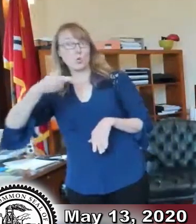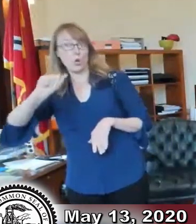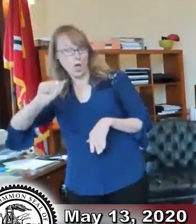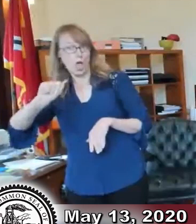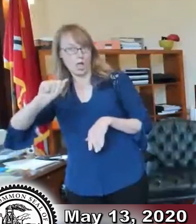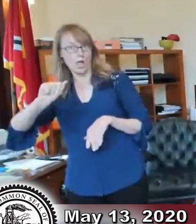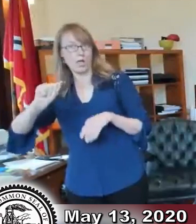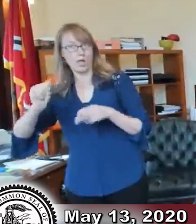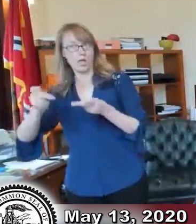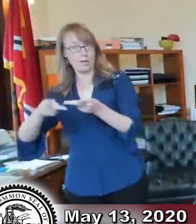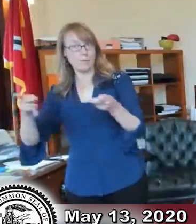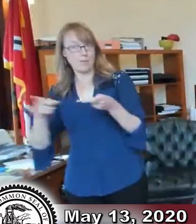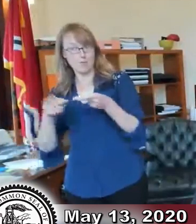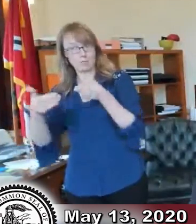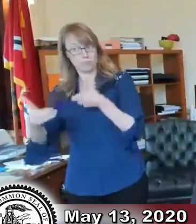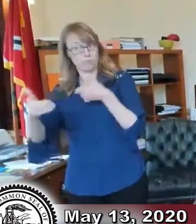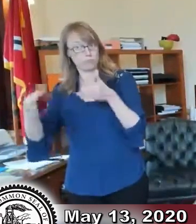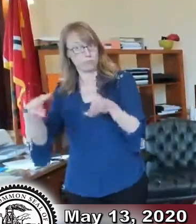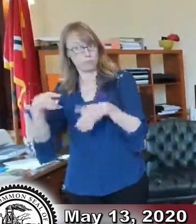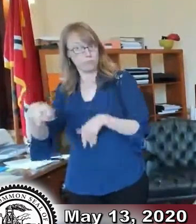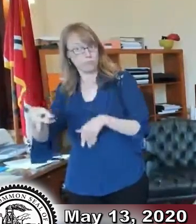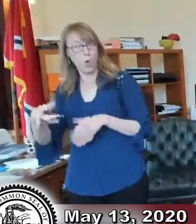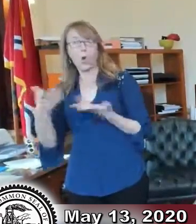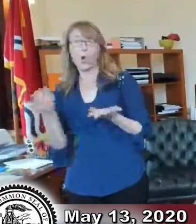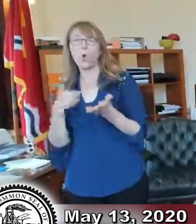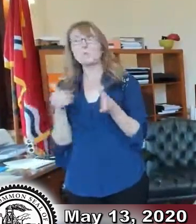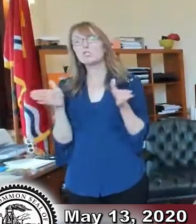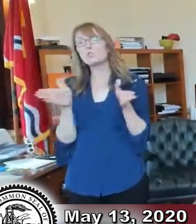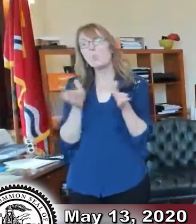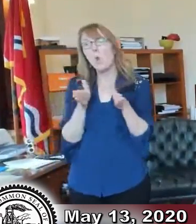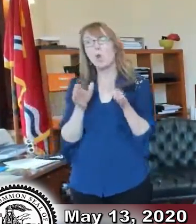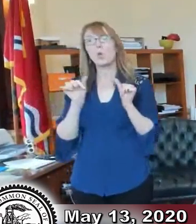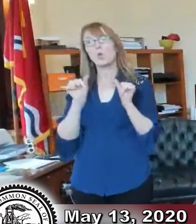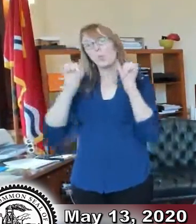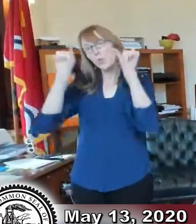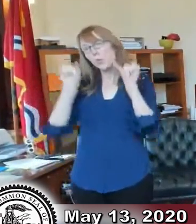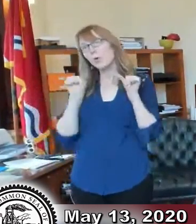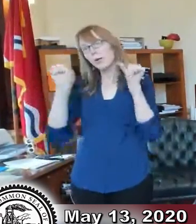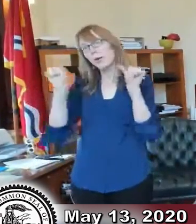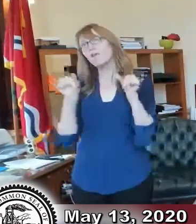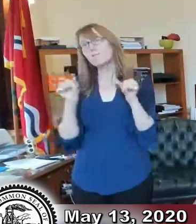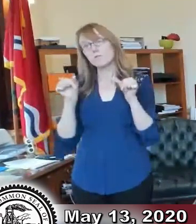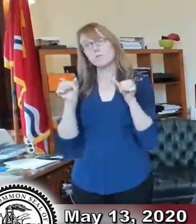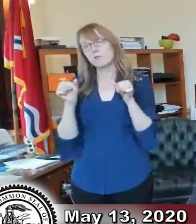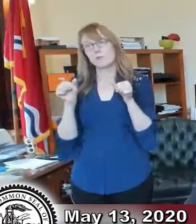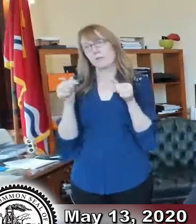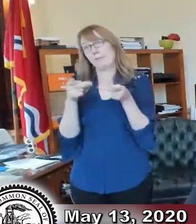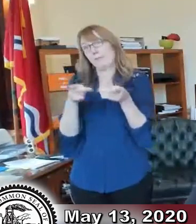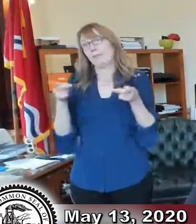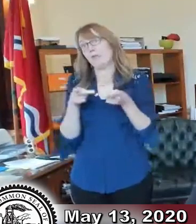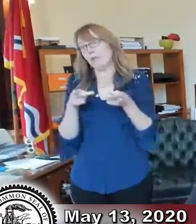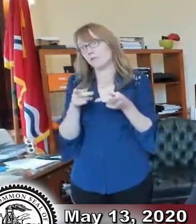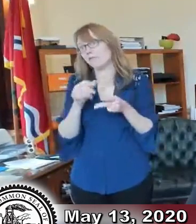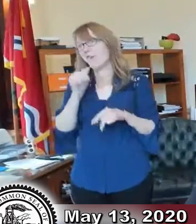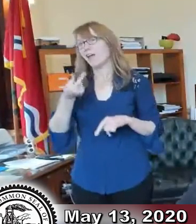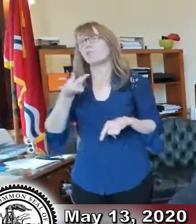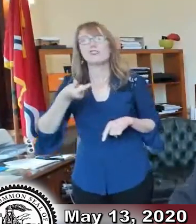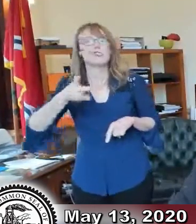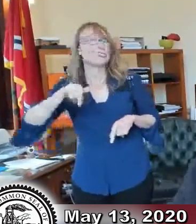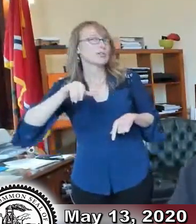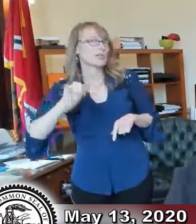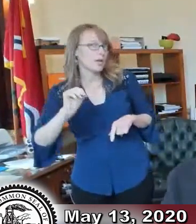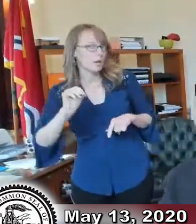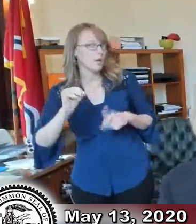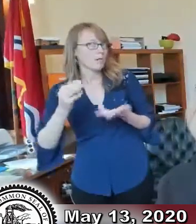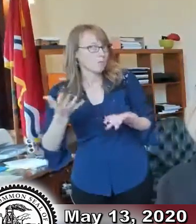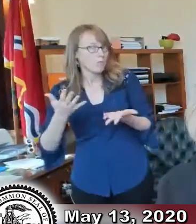that we're trying to work out right now. On the topic of pools and summer rec, Dennis is watching and wants